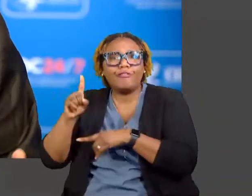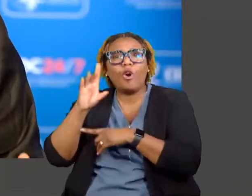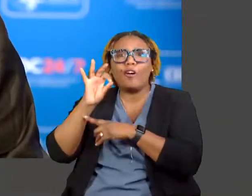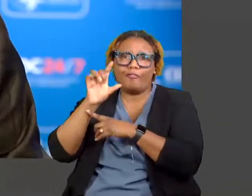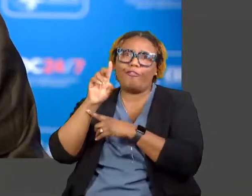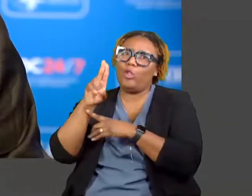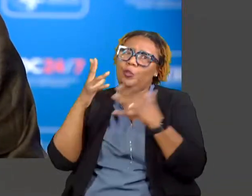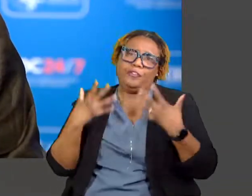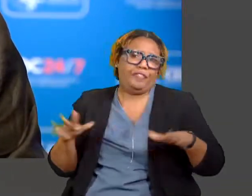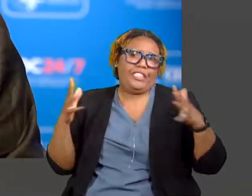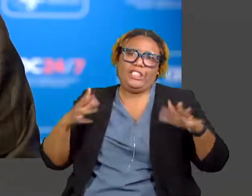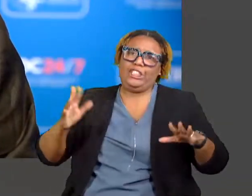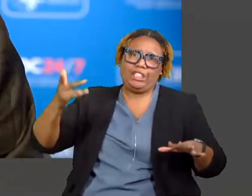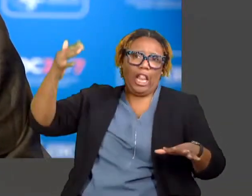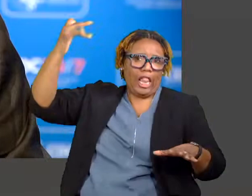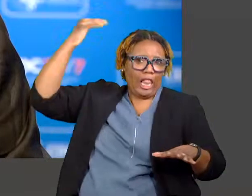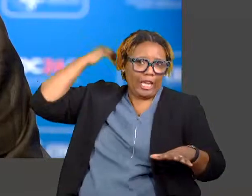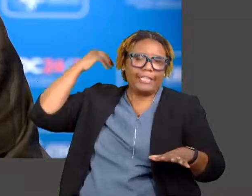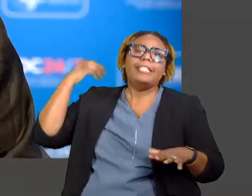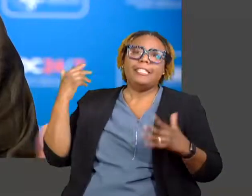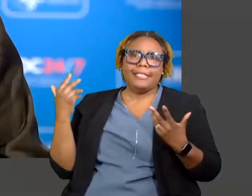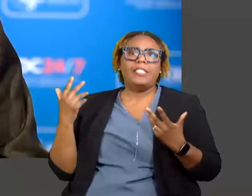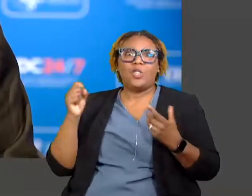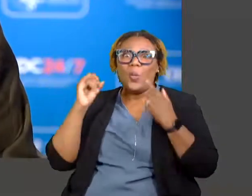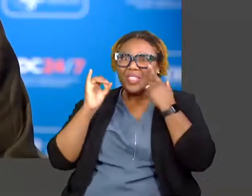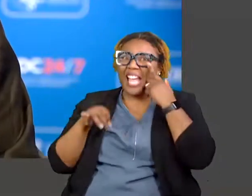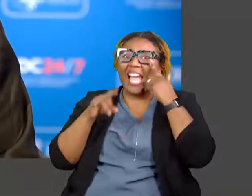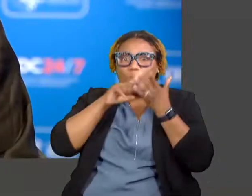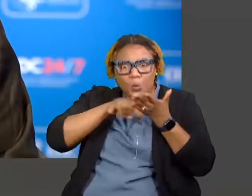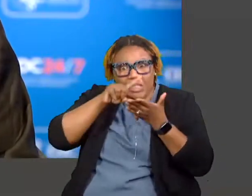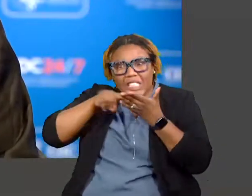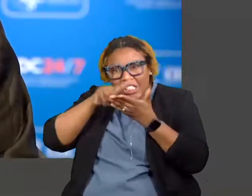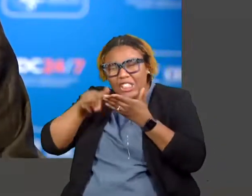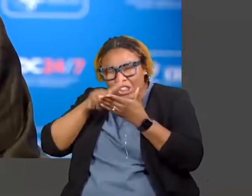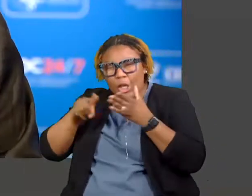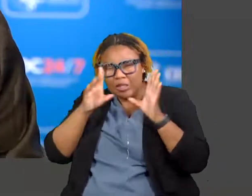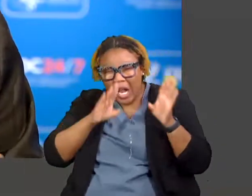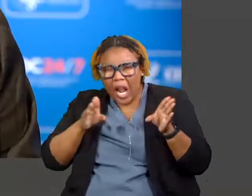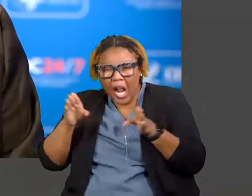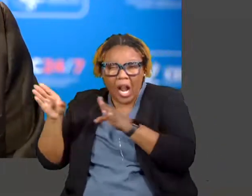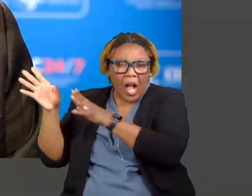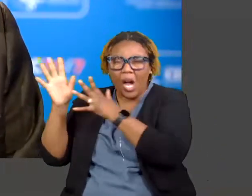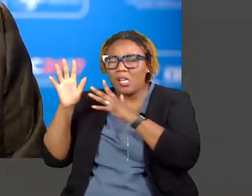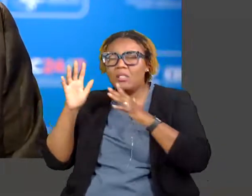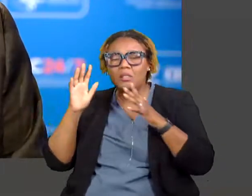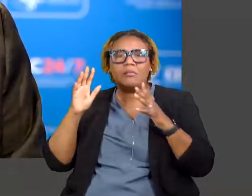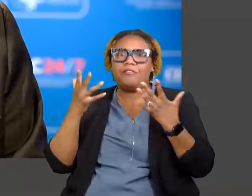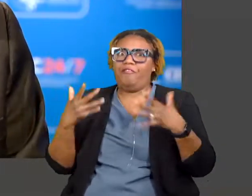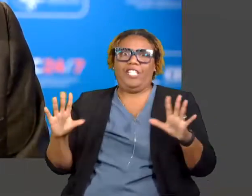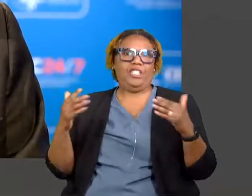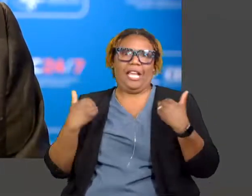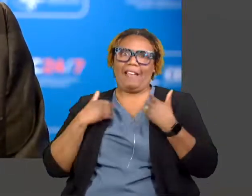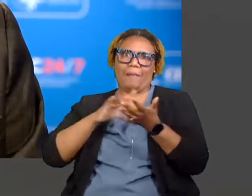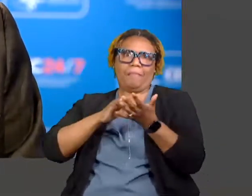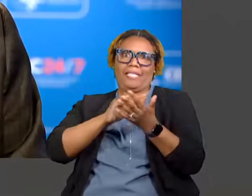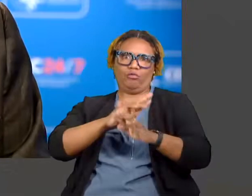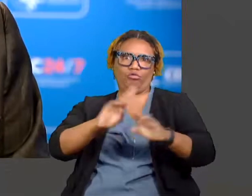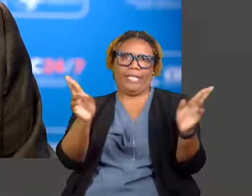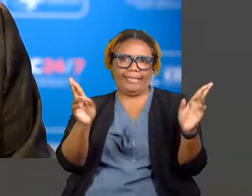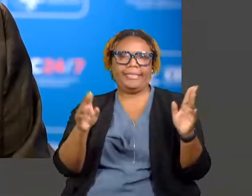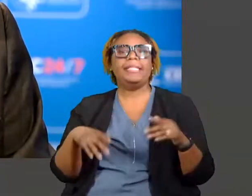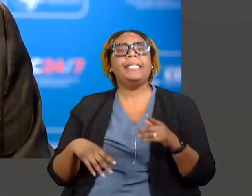result of that extensive planning and preparedness, there are medicines in place. Indeed, the individual in Texas who we've talked about